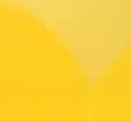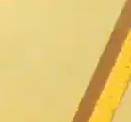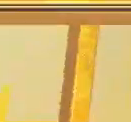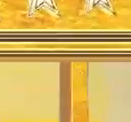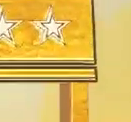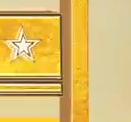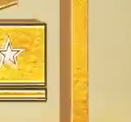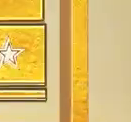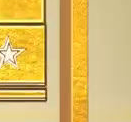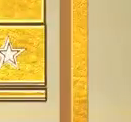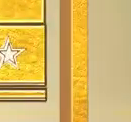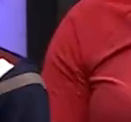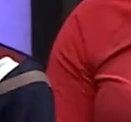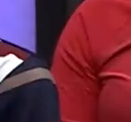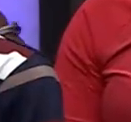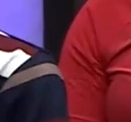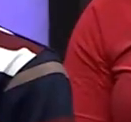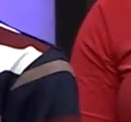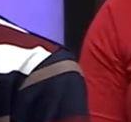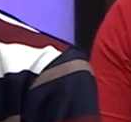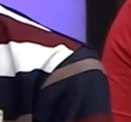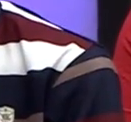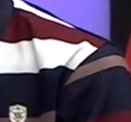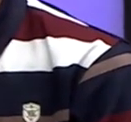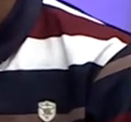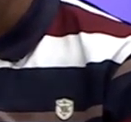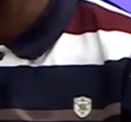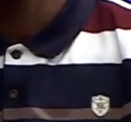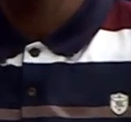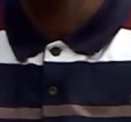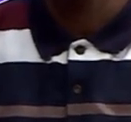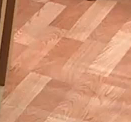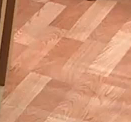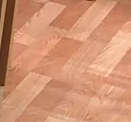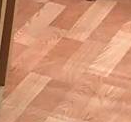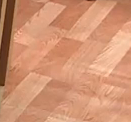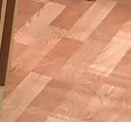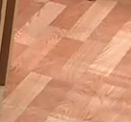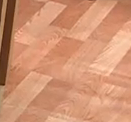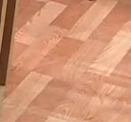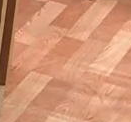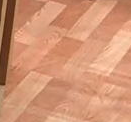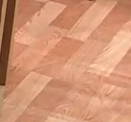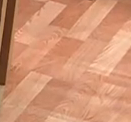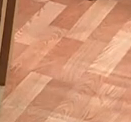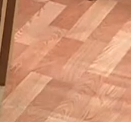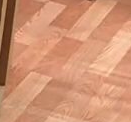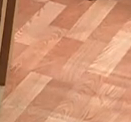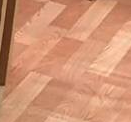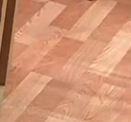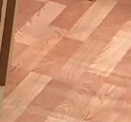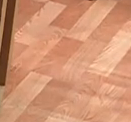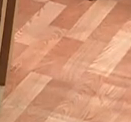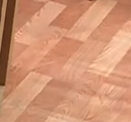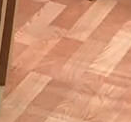on the justice court. The plaintiff, Promise James, is suing Matthew Bassey for the breach of